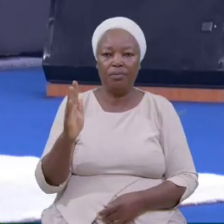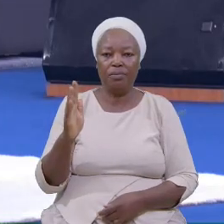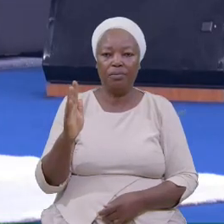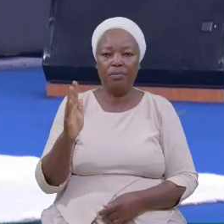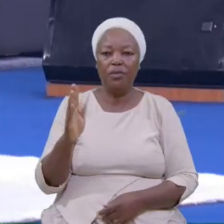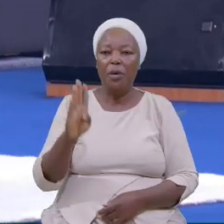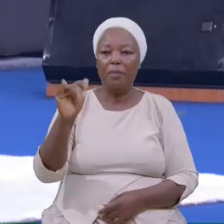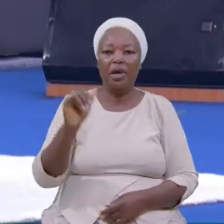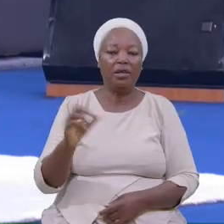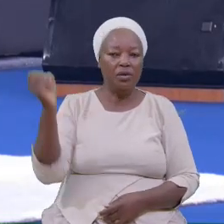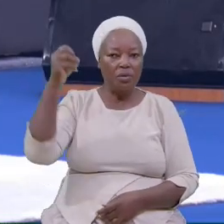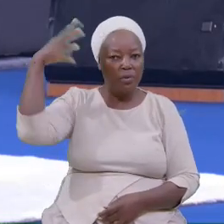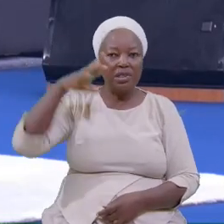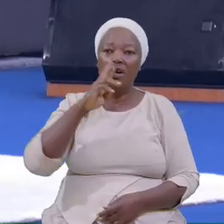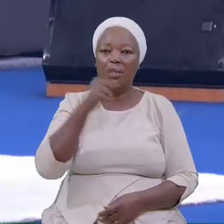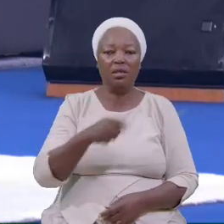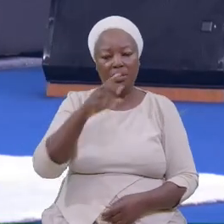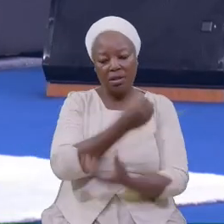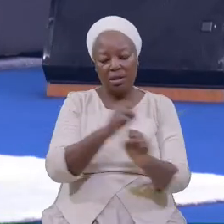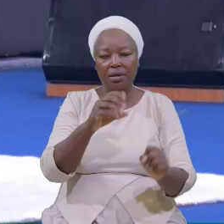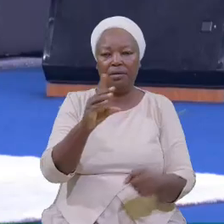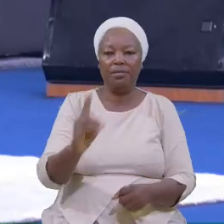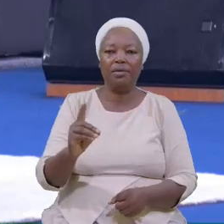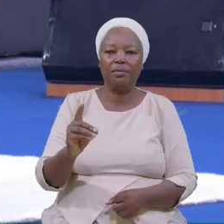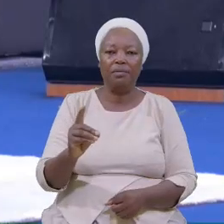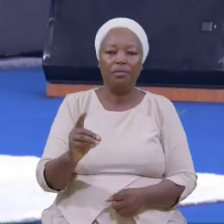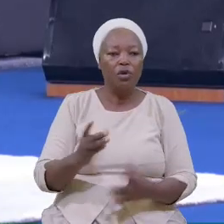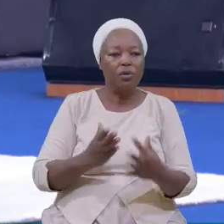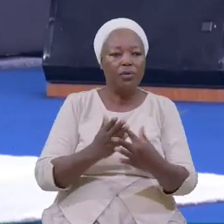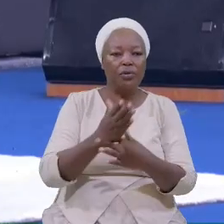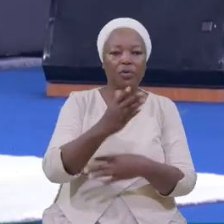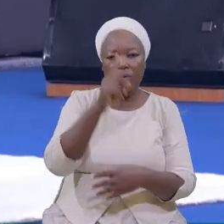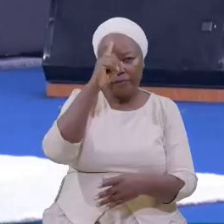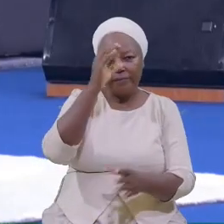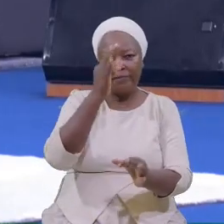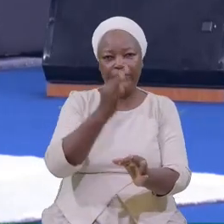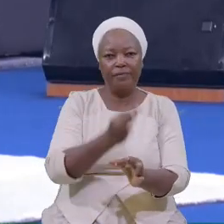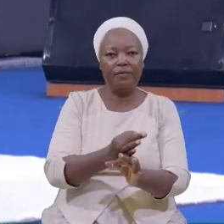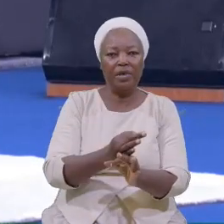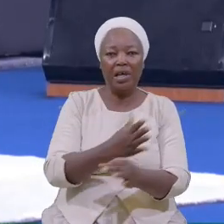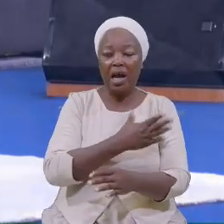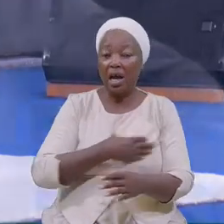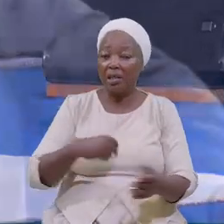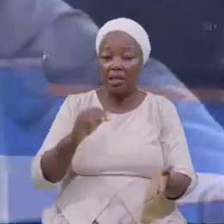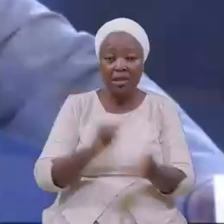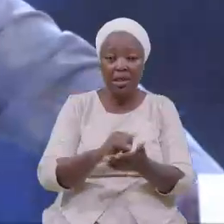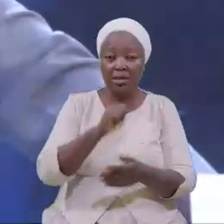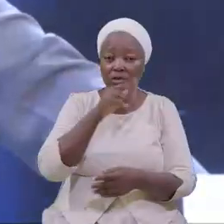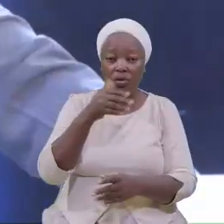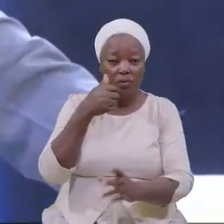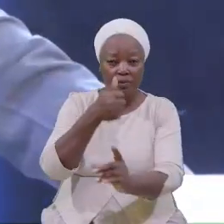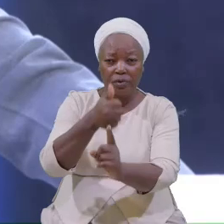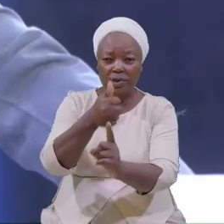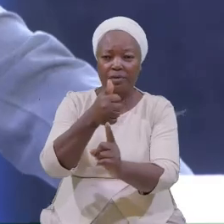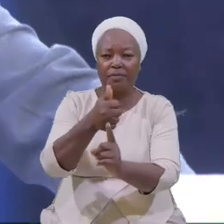By grace are you saved? Through faith. And that not of